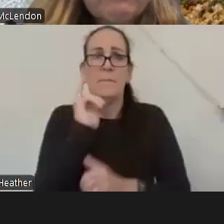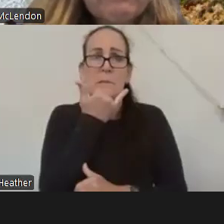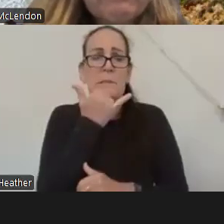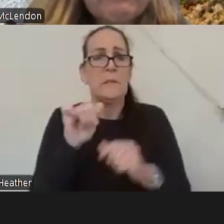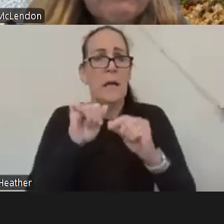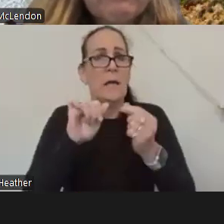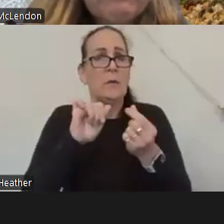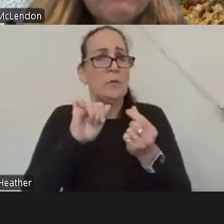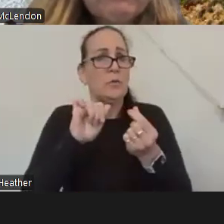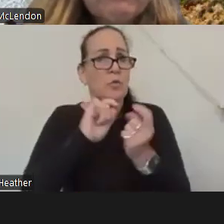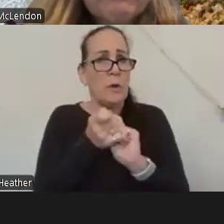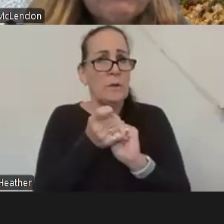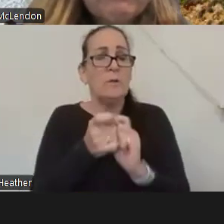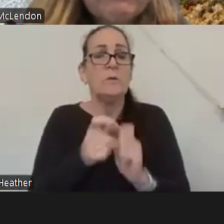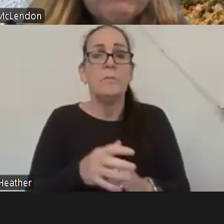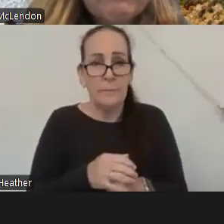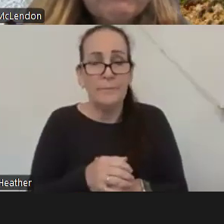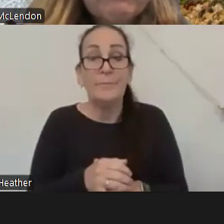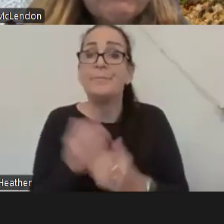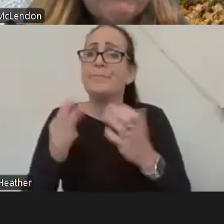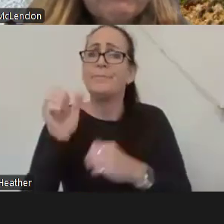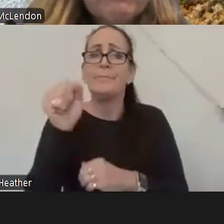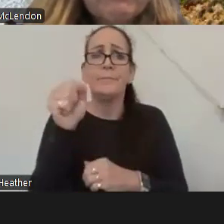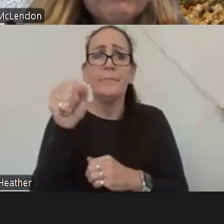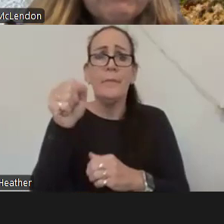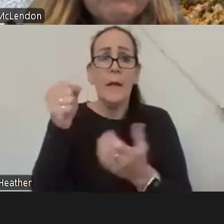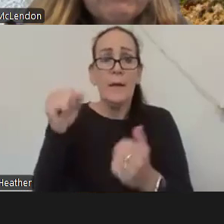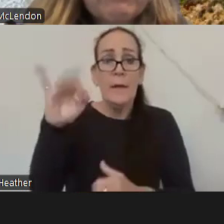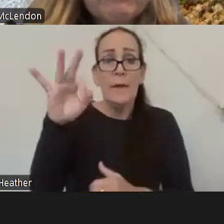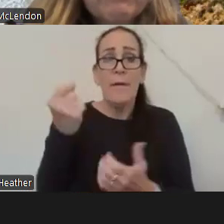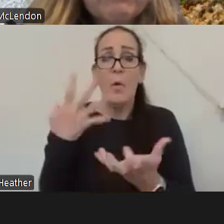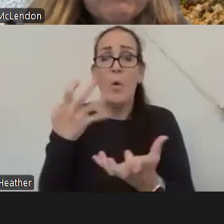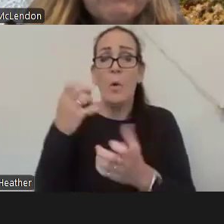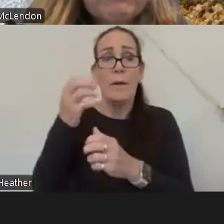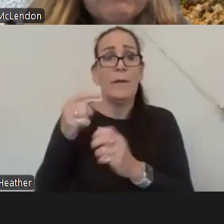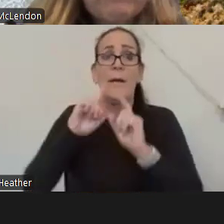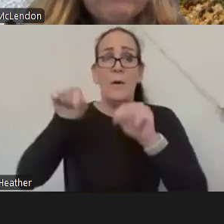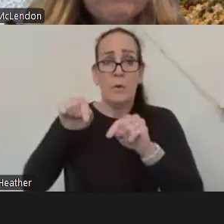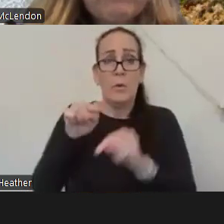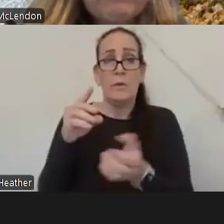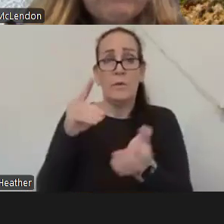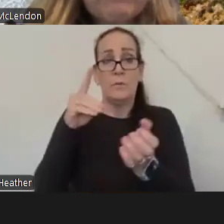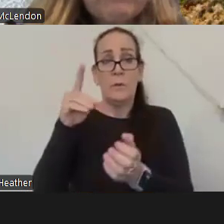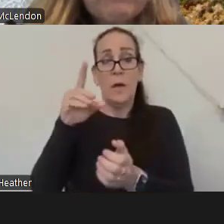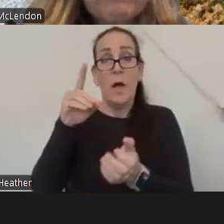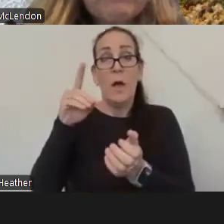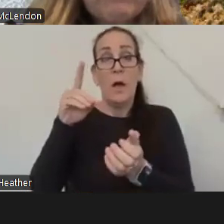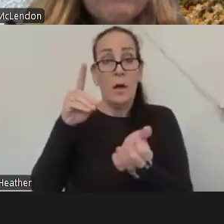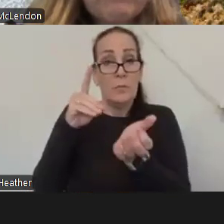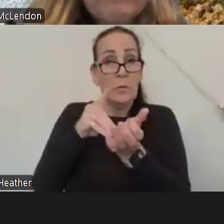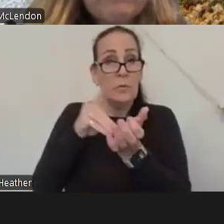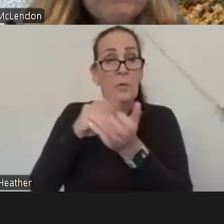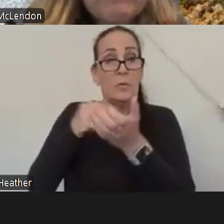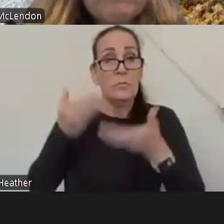Anybody else have a question? Yeah, if I may jump in, Dr. Gravano, I'm a neurologist. I've been doing a lot of guide